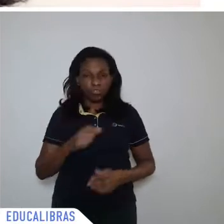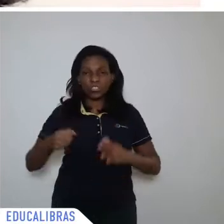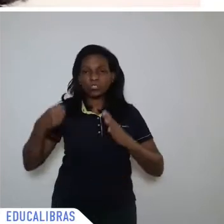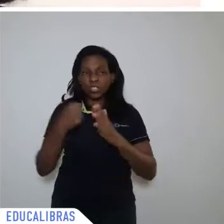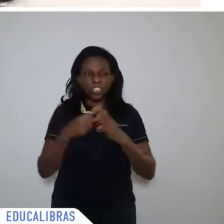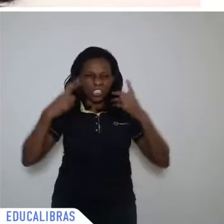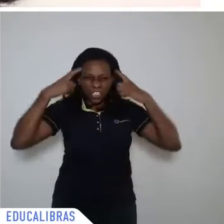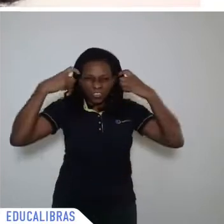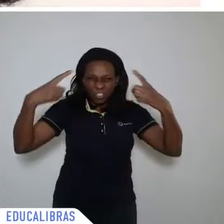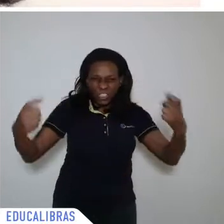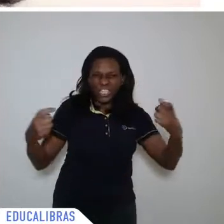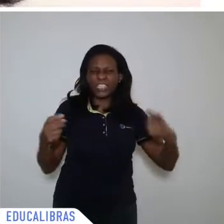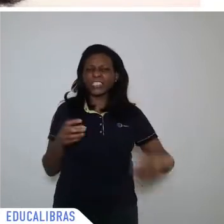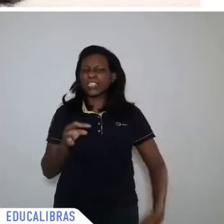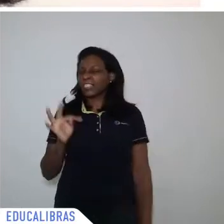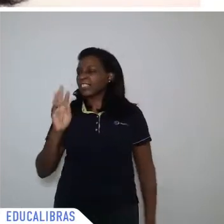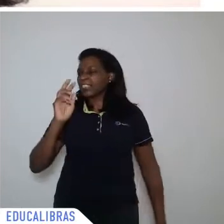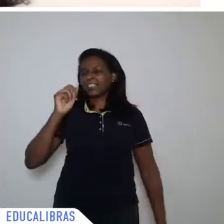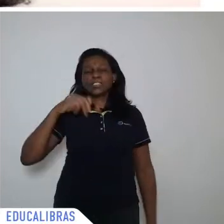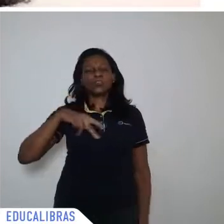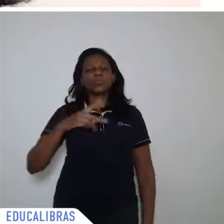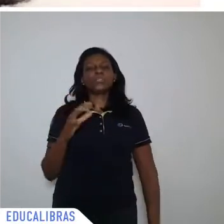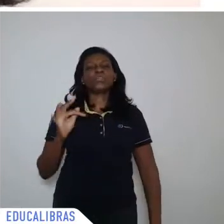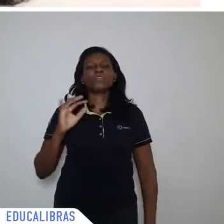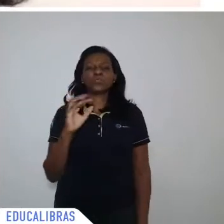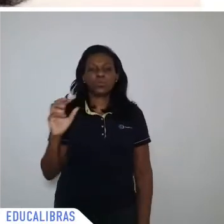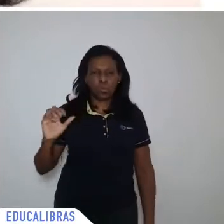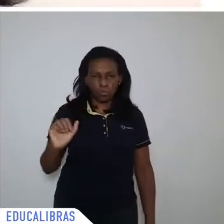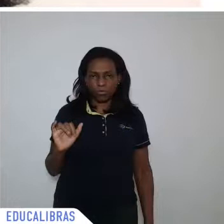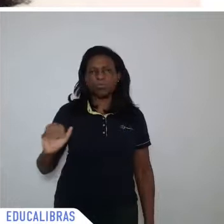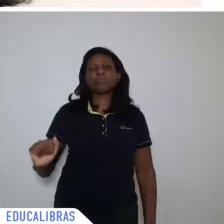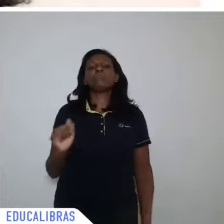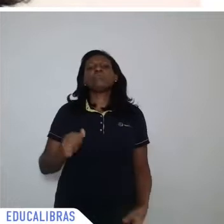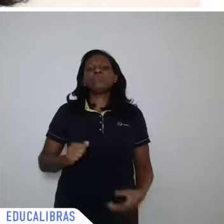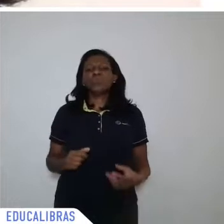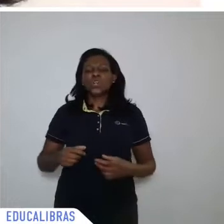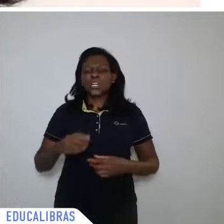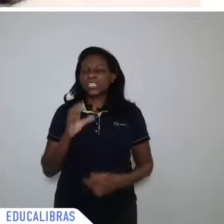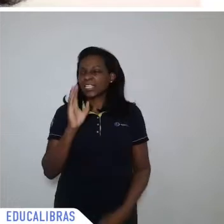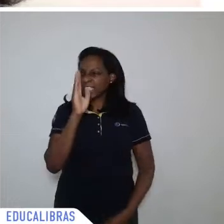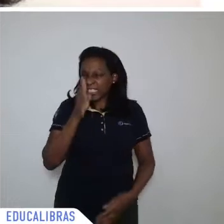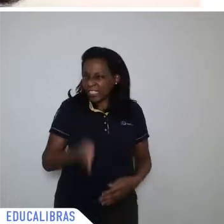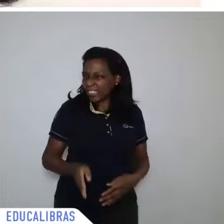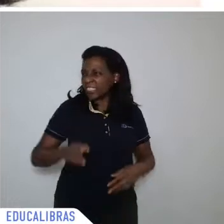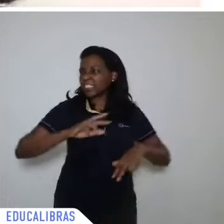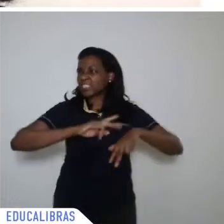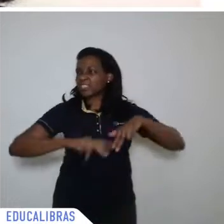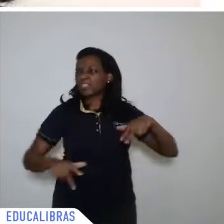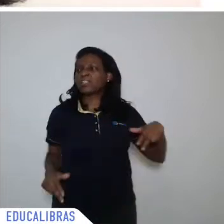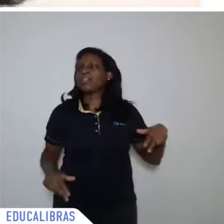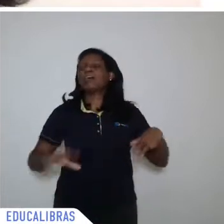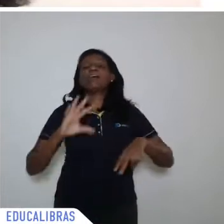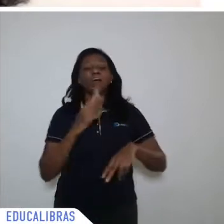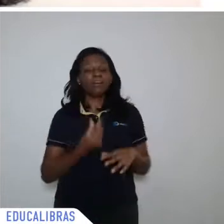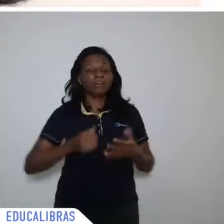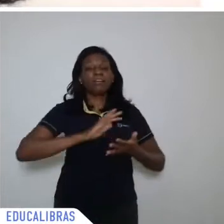campaigns. Despite that, we have been facing violence, transphobia, the killing of our population,